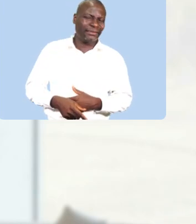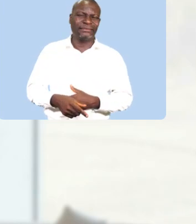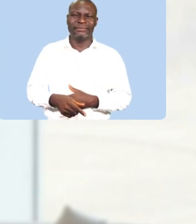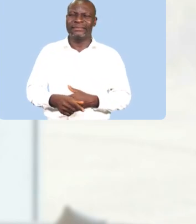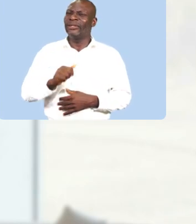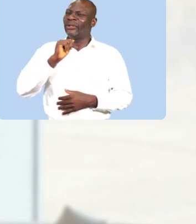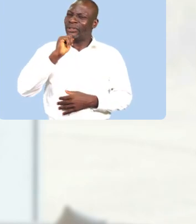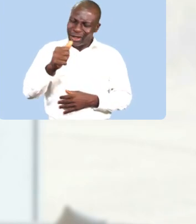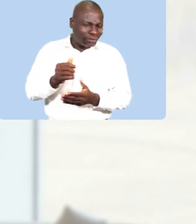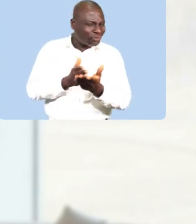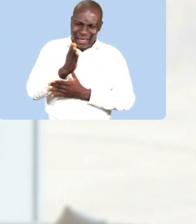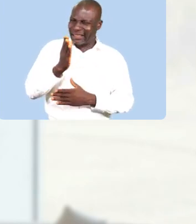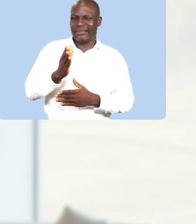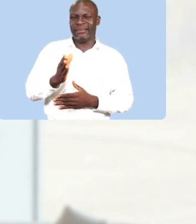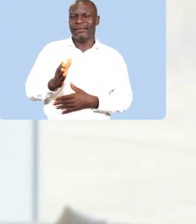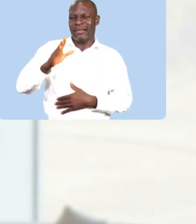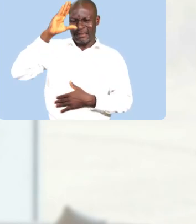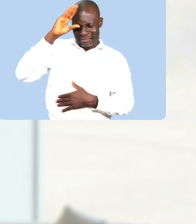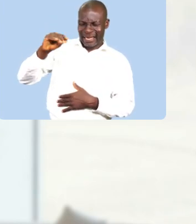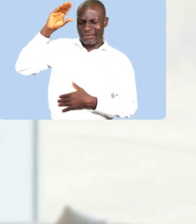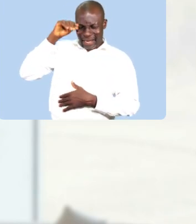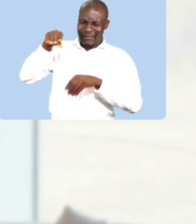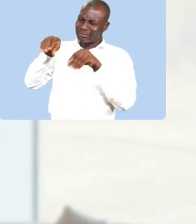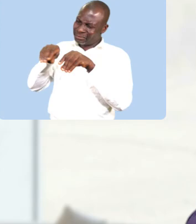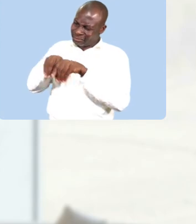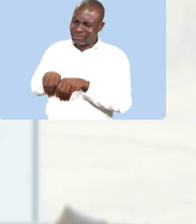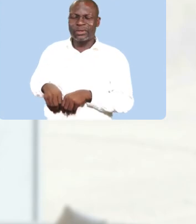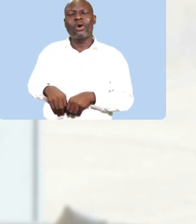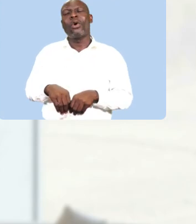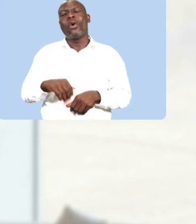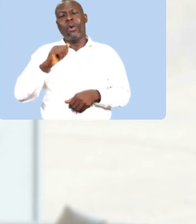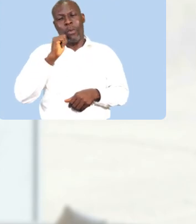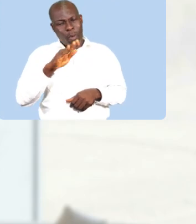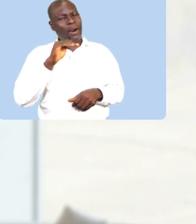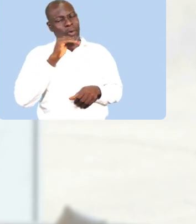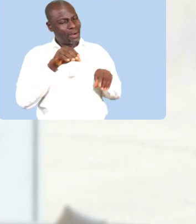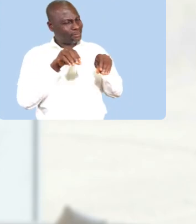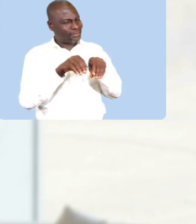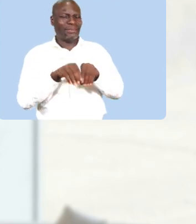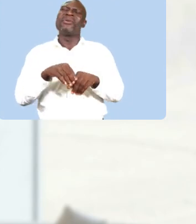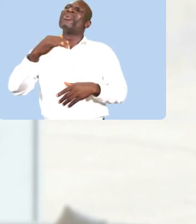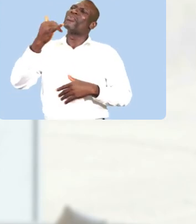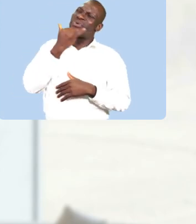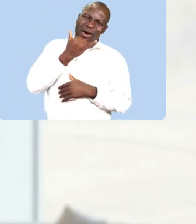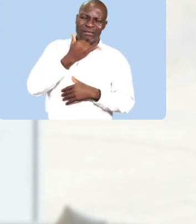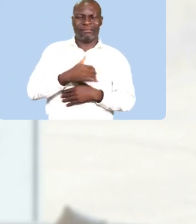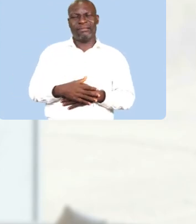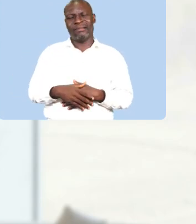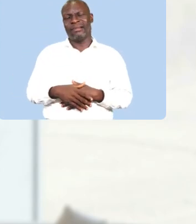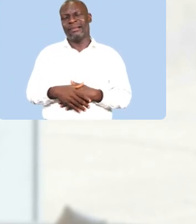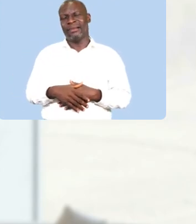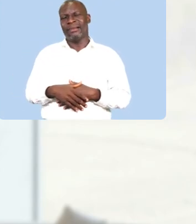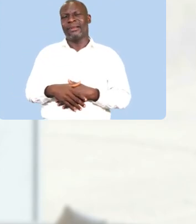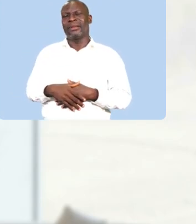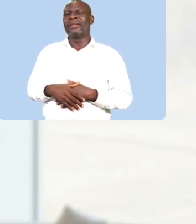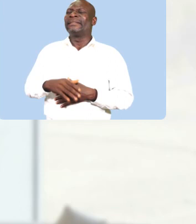obema ene ne yonko bema beda ama oba ne ne yonko oba ada o se